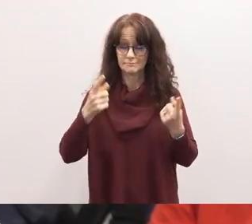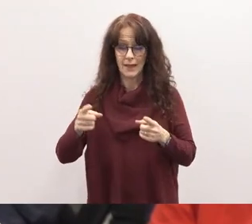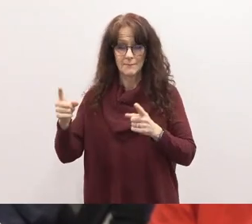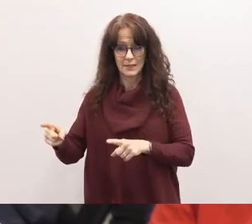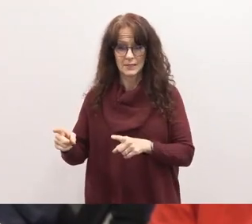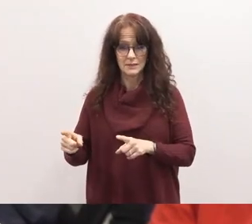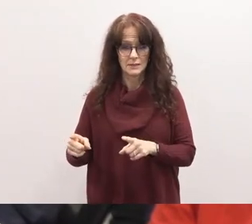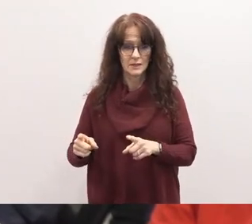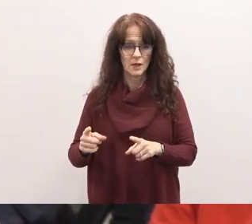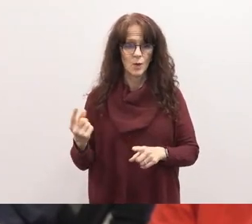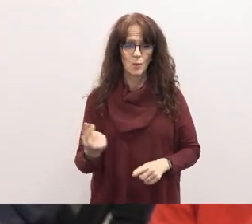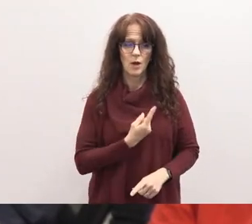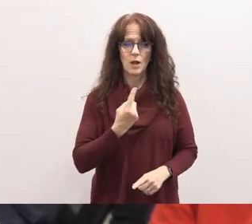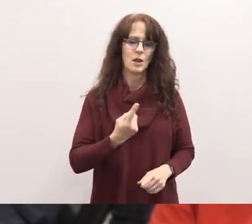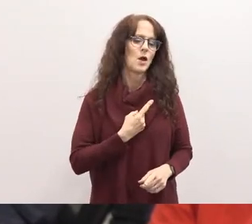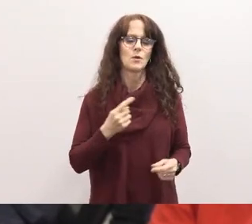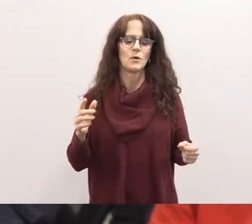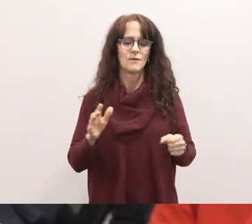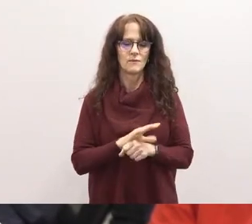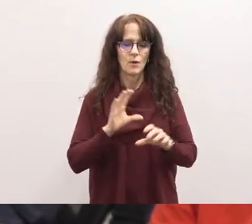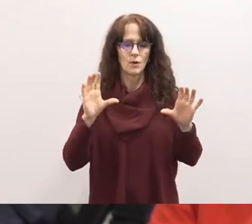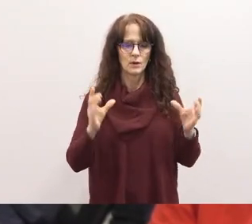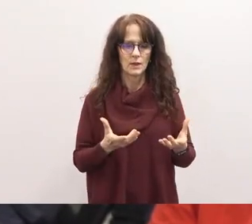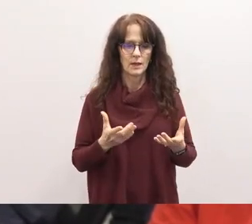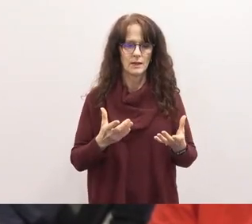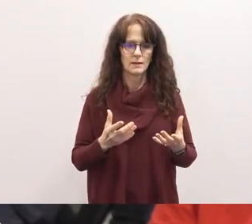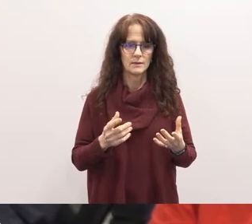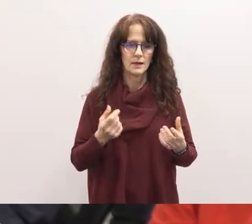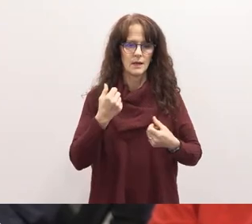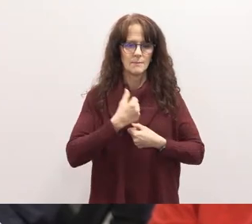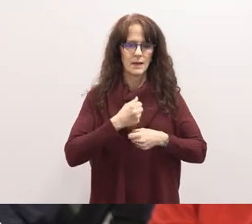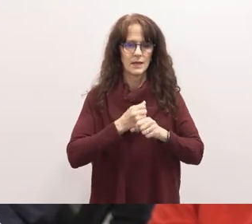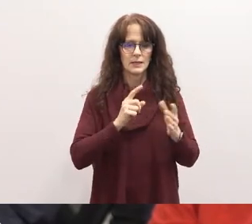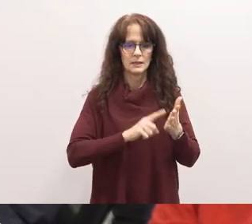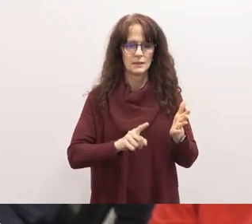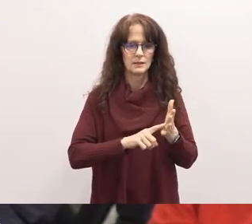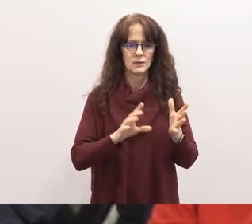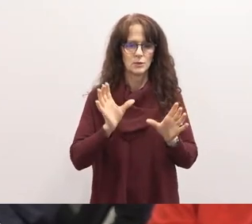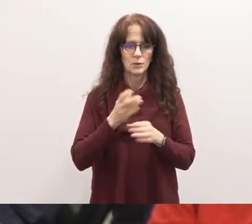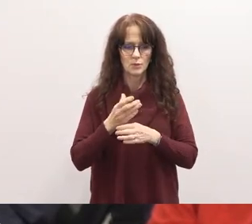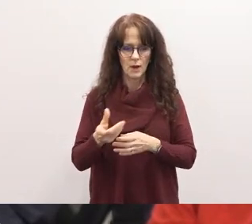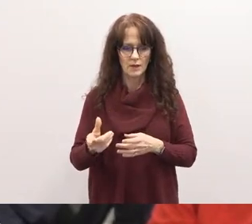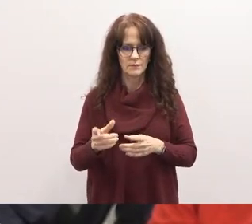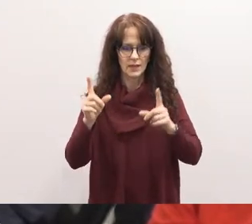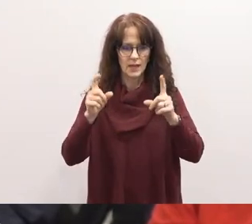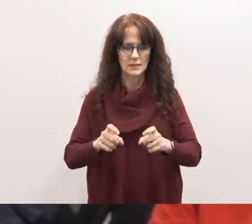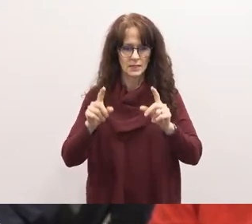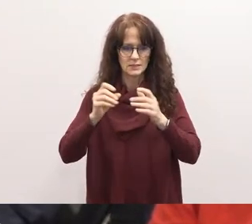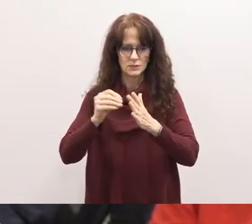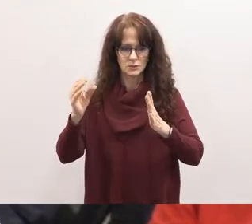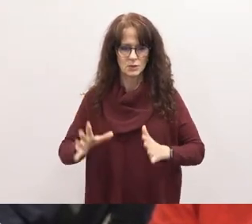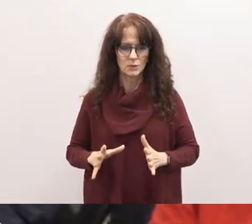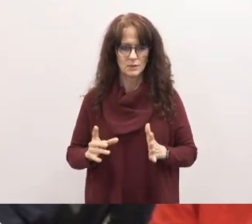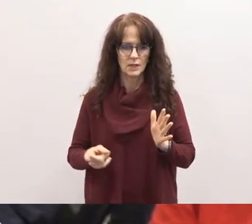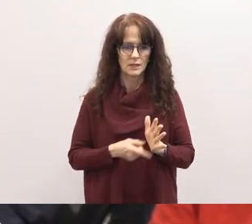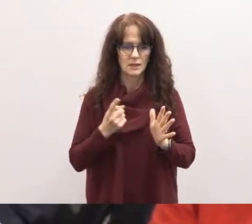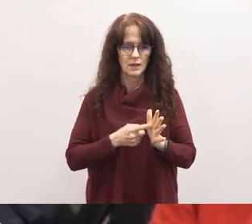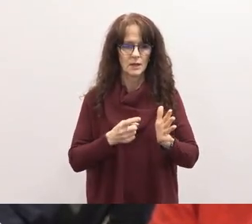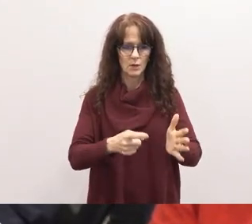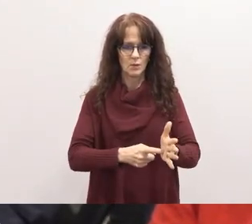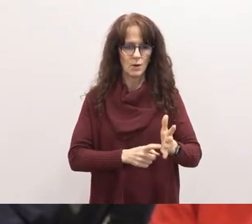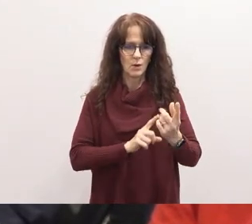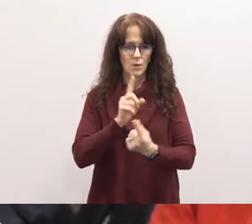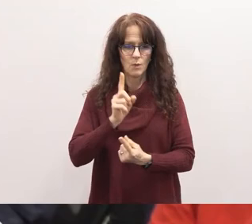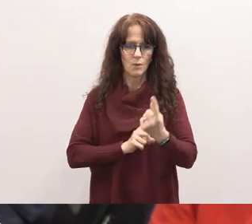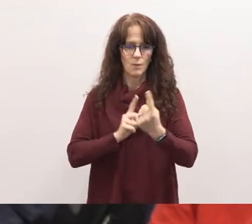we are left on our own with a full class to make up assignments, complete crafts, and test students, which sometimes requires